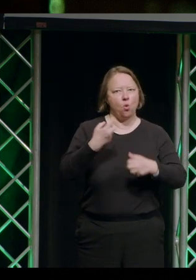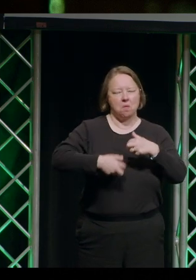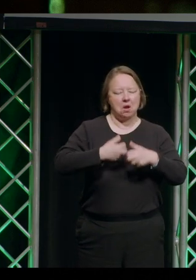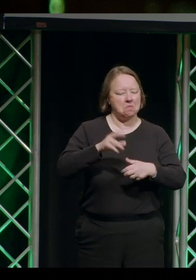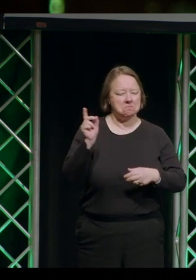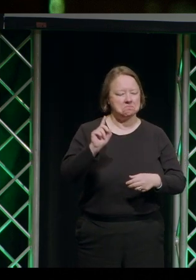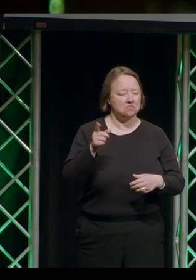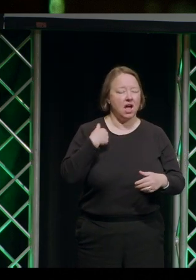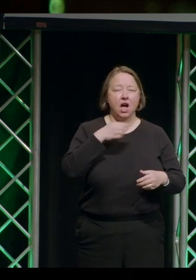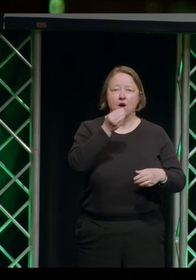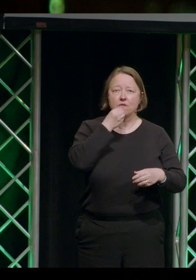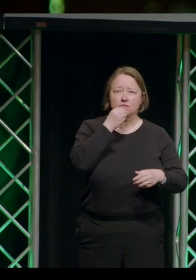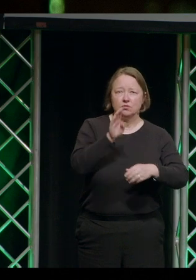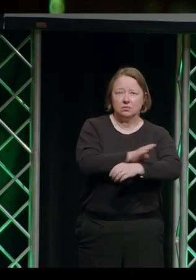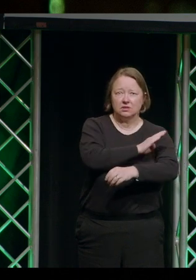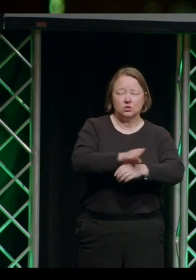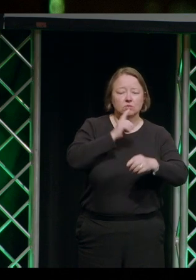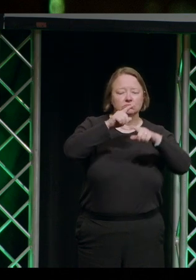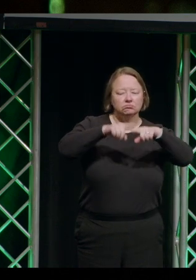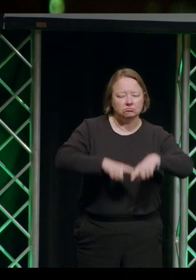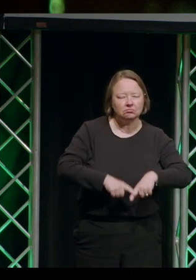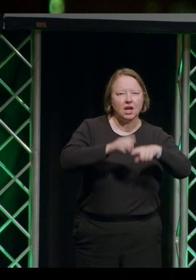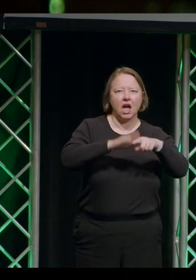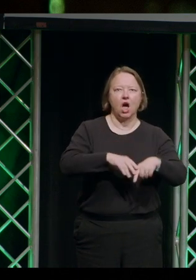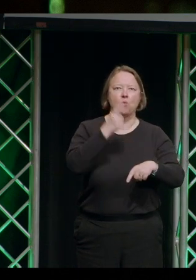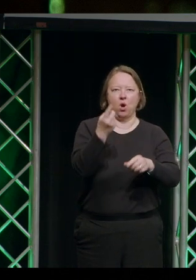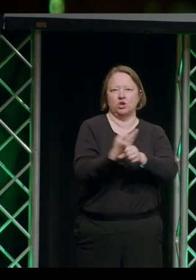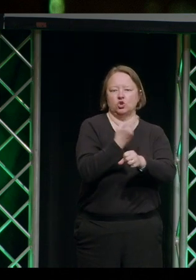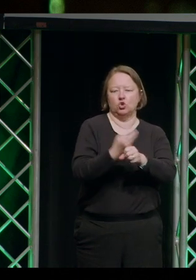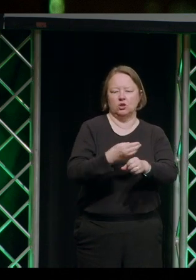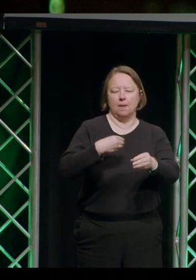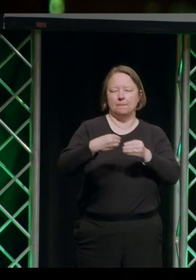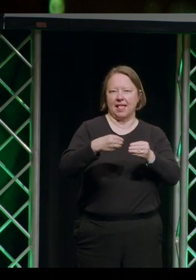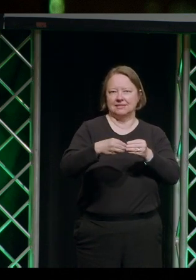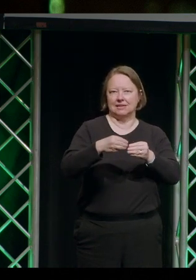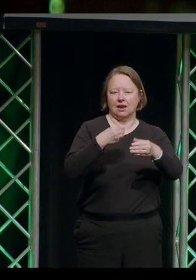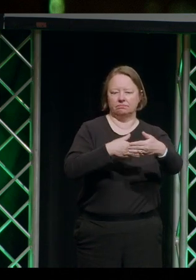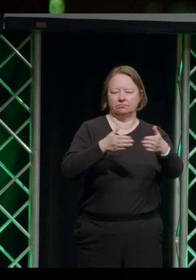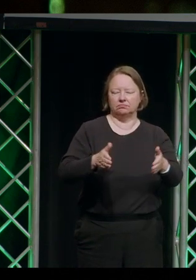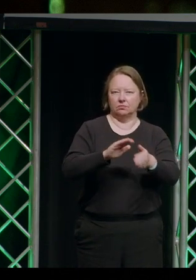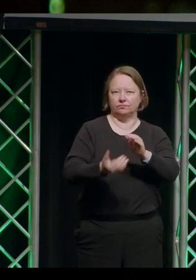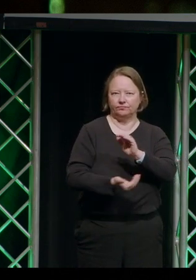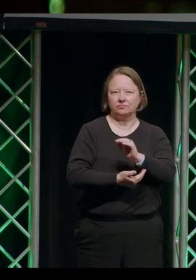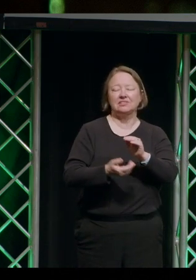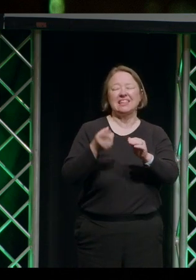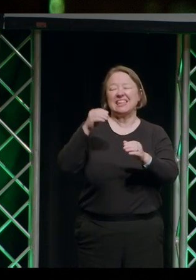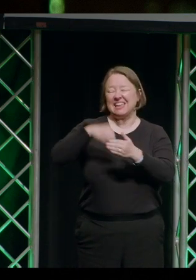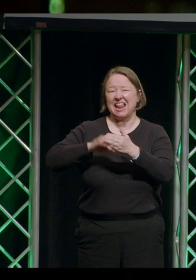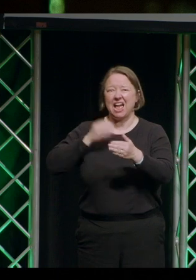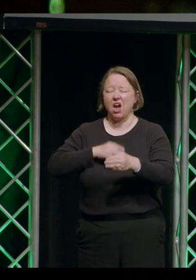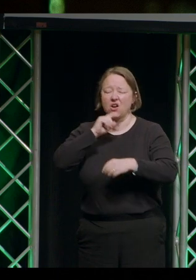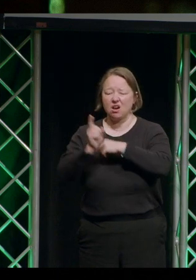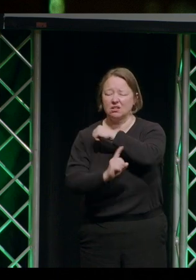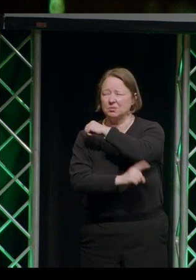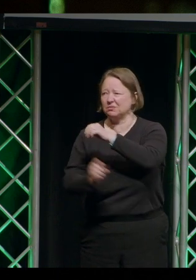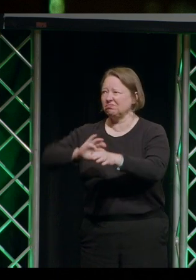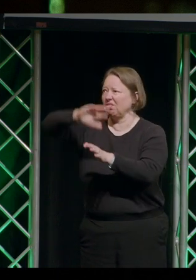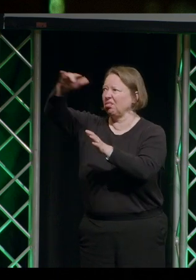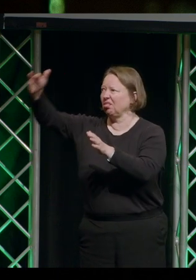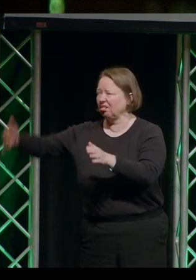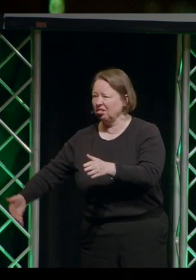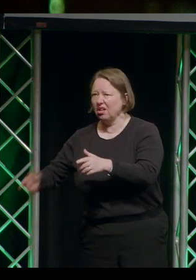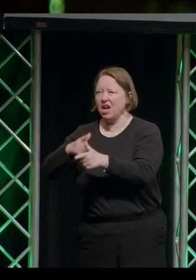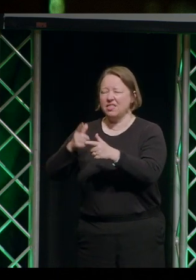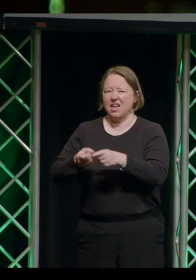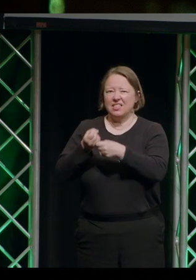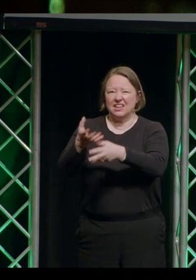The food industry is heavily reliant on single-use plastic packaging, which ends up in our landfills, causing devastating environmental